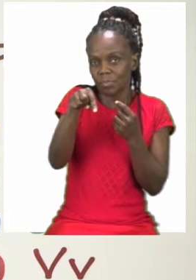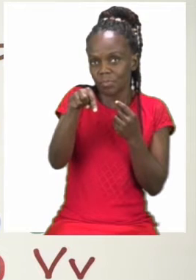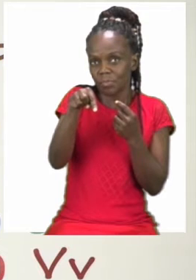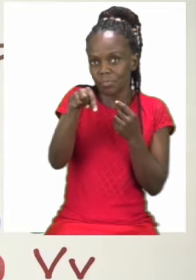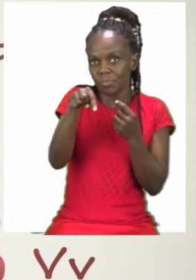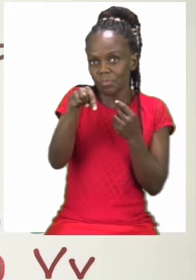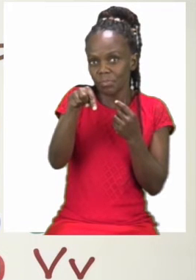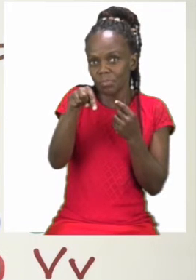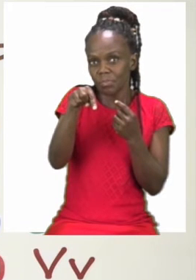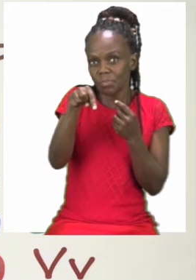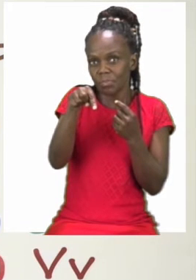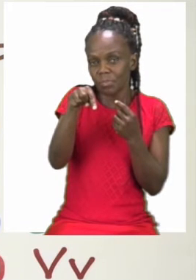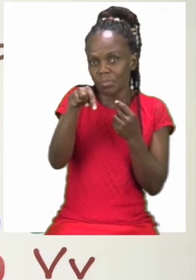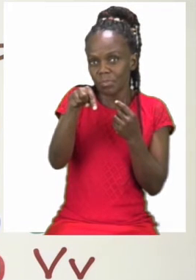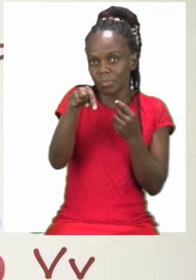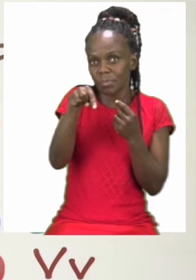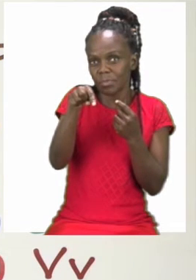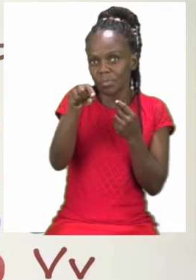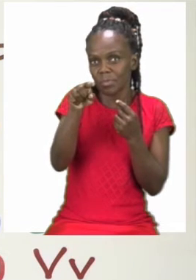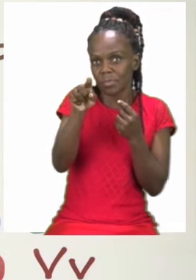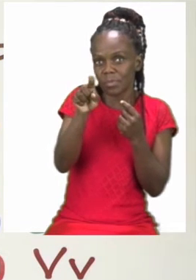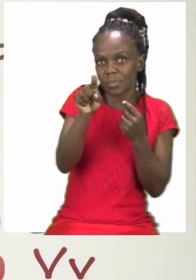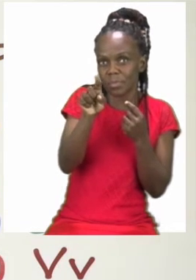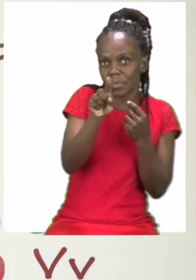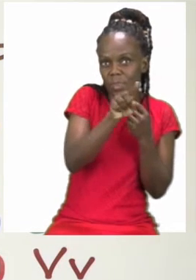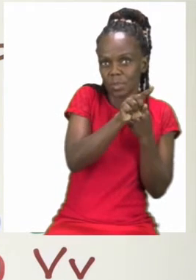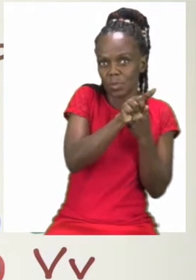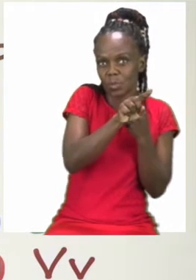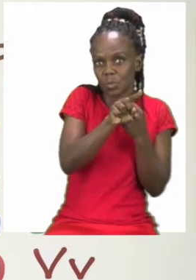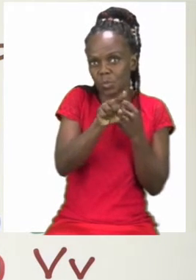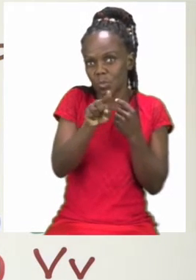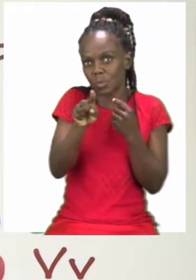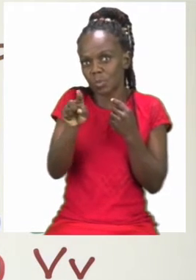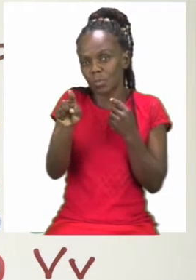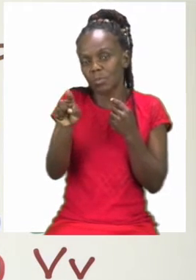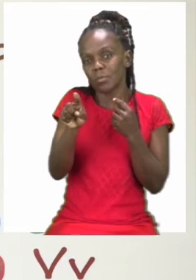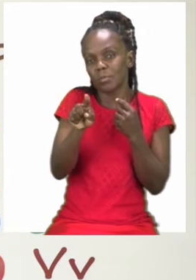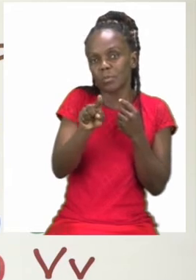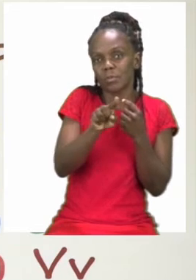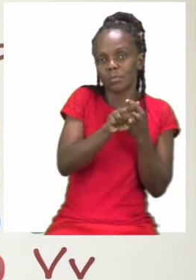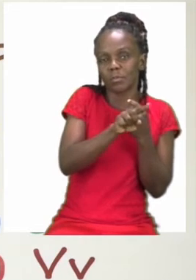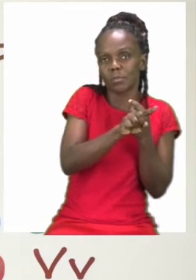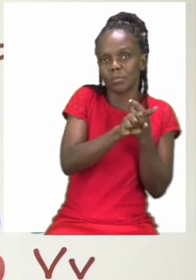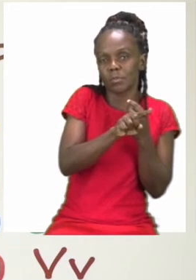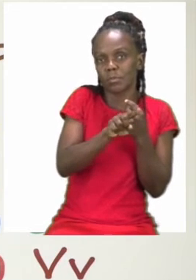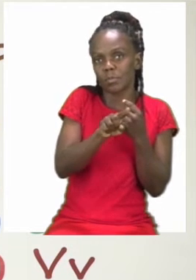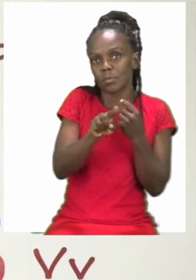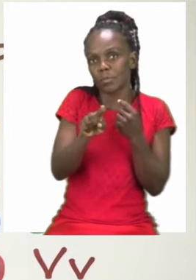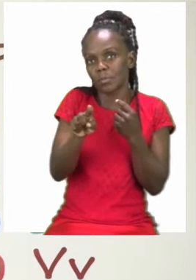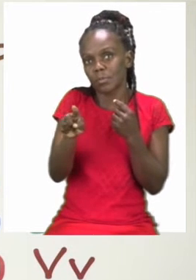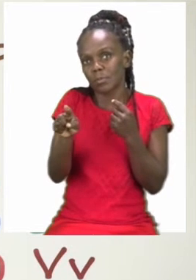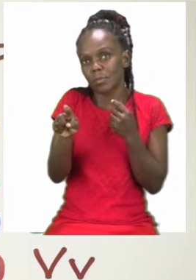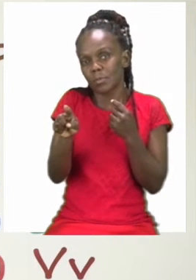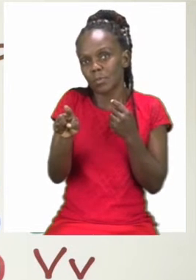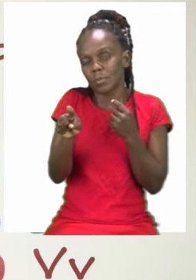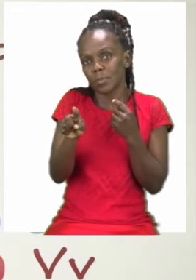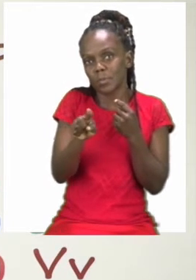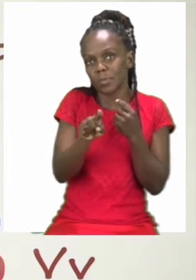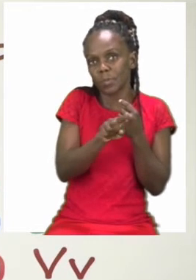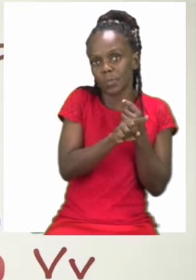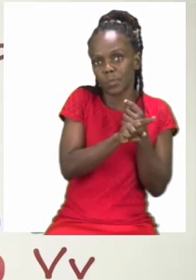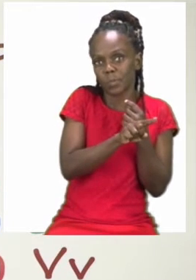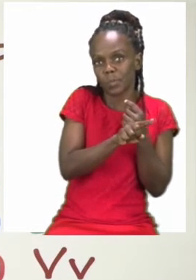some paint, you're going to move side to side, starting from the head,